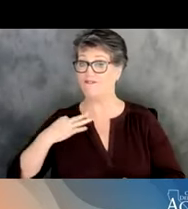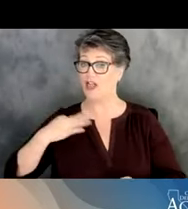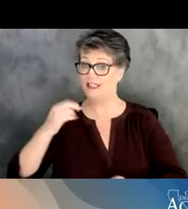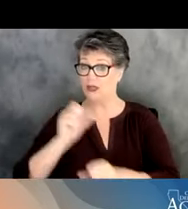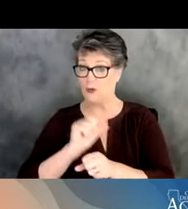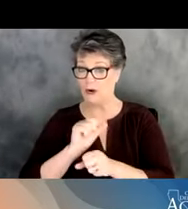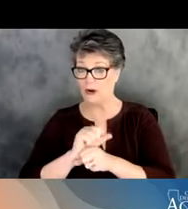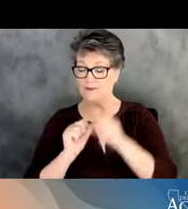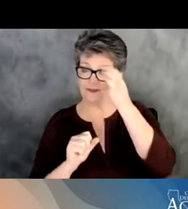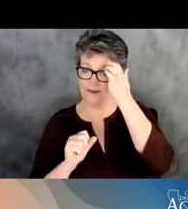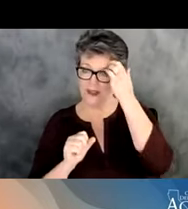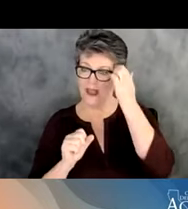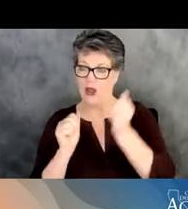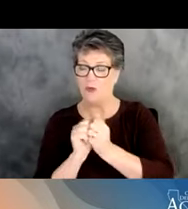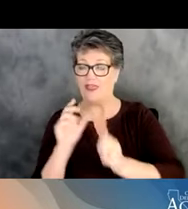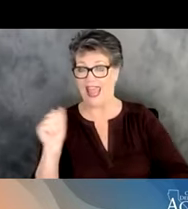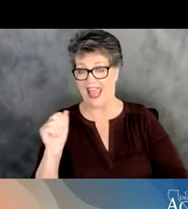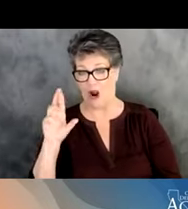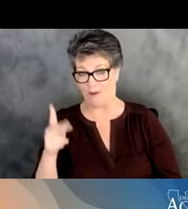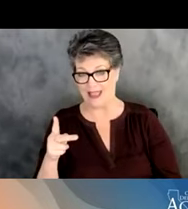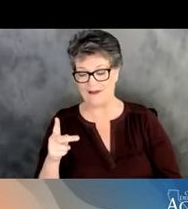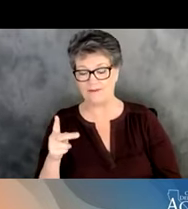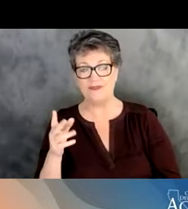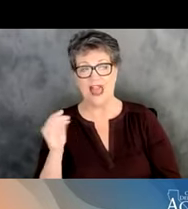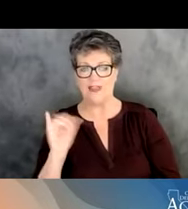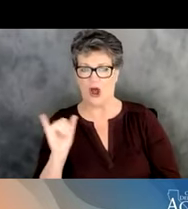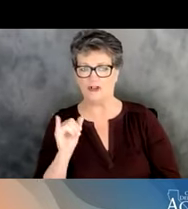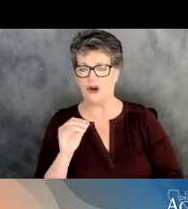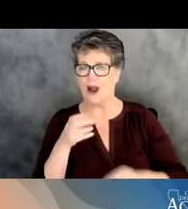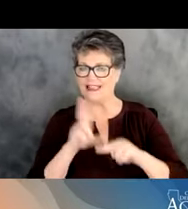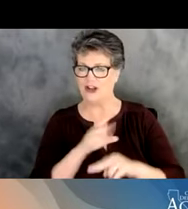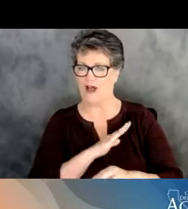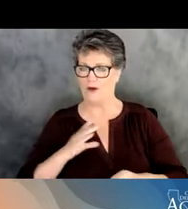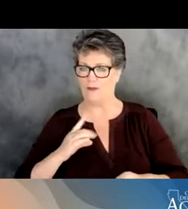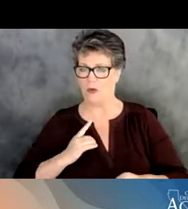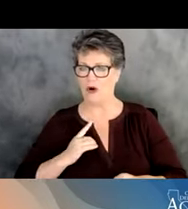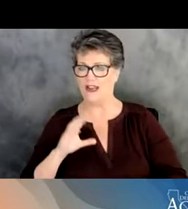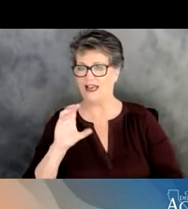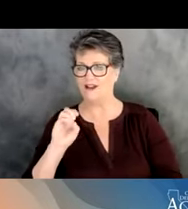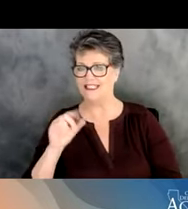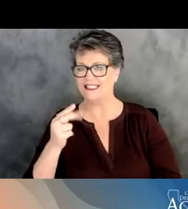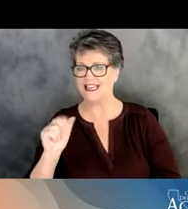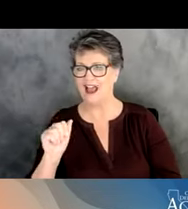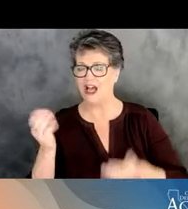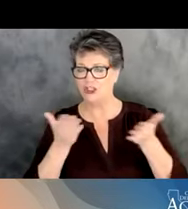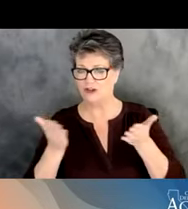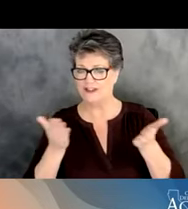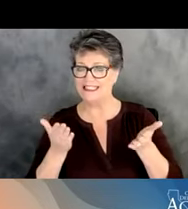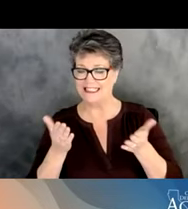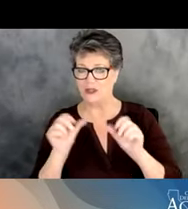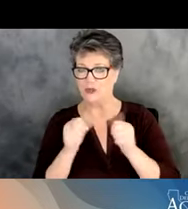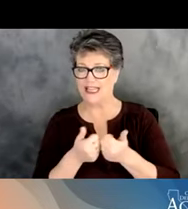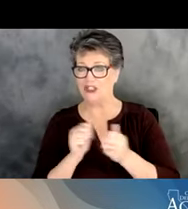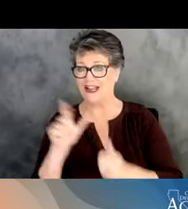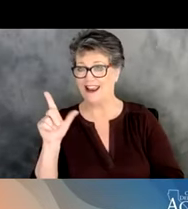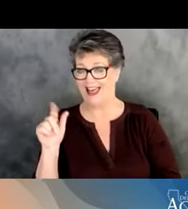with ARP, and also I sit in the board of a senior services organization in Los Angeles.